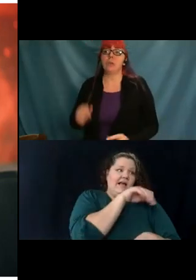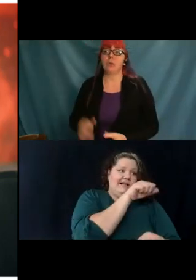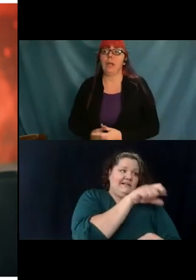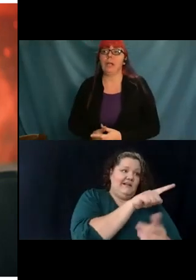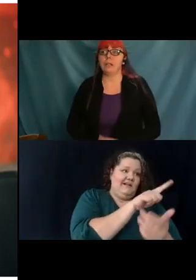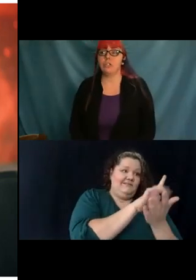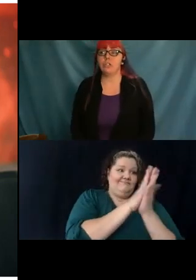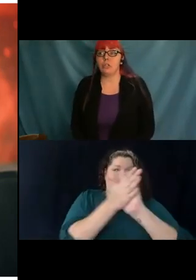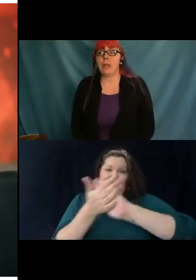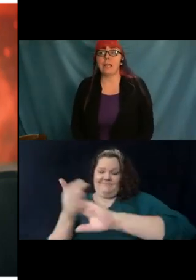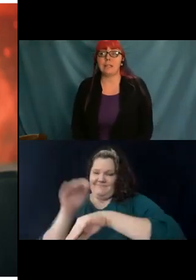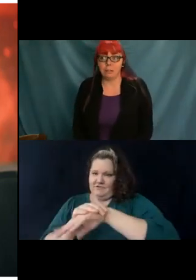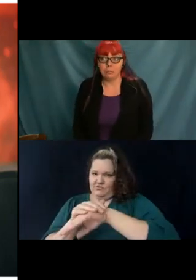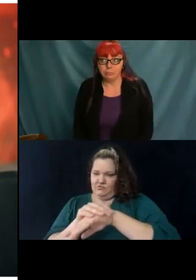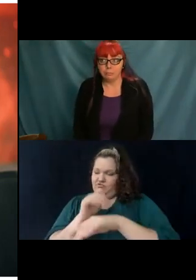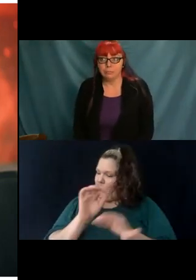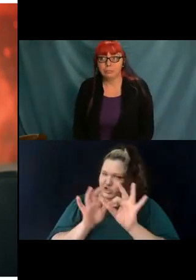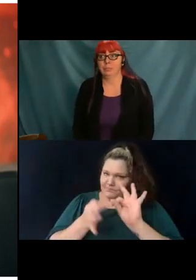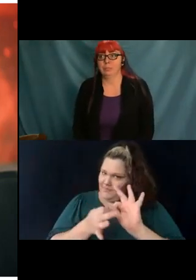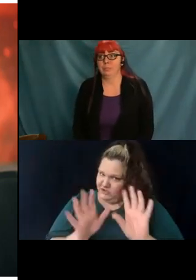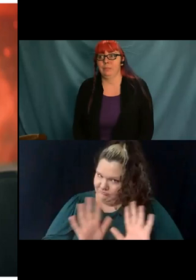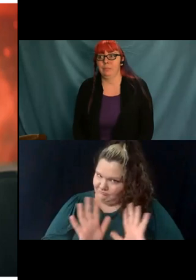English or English to ASL,